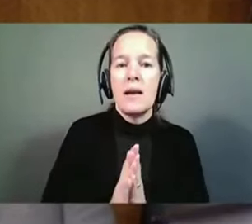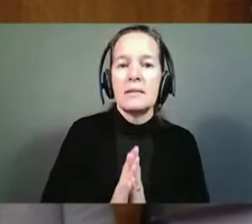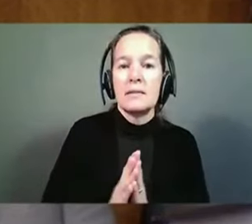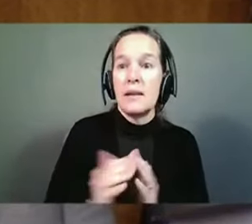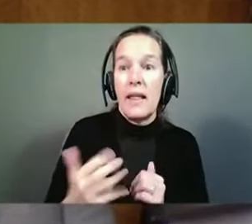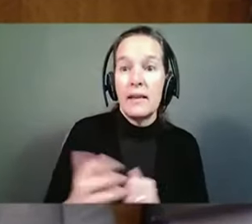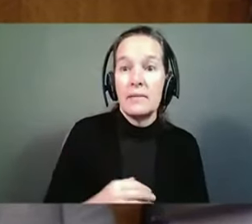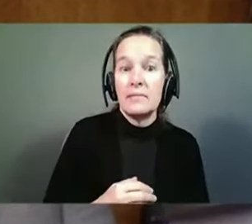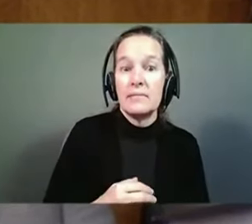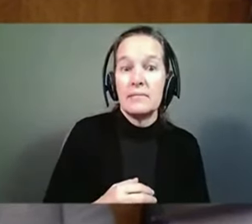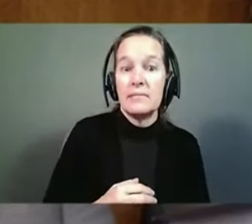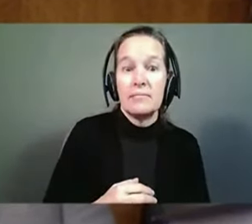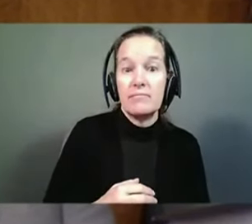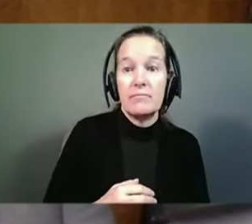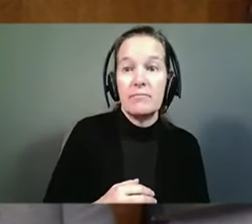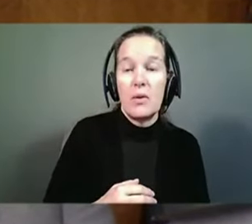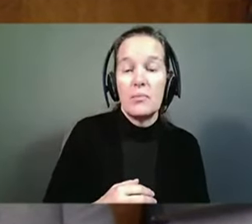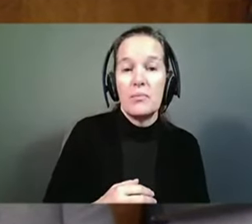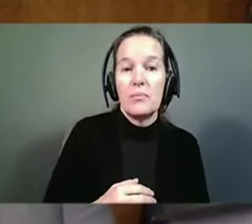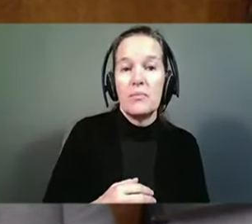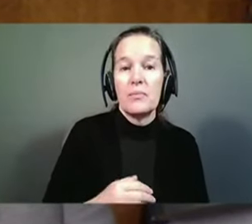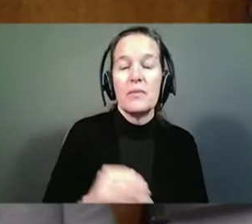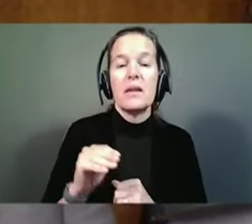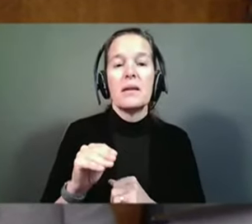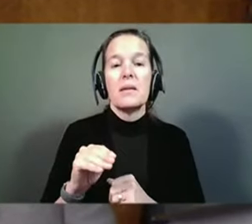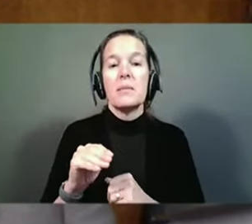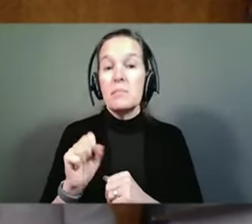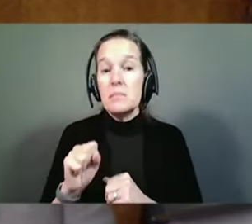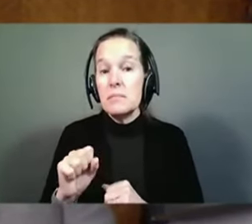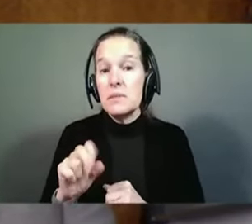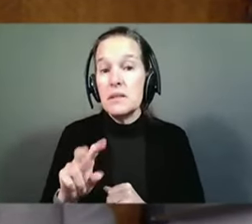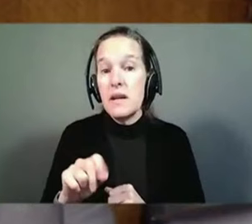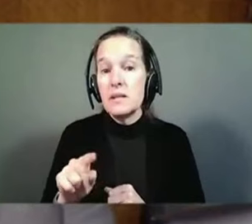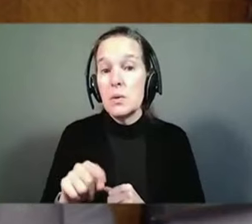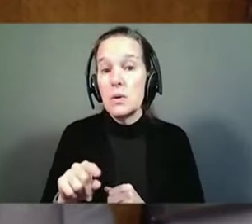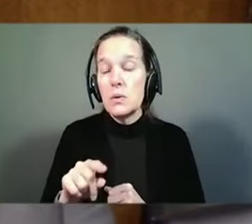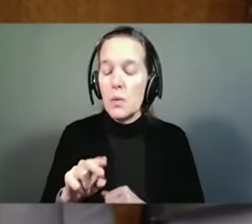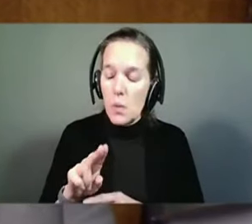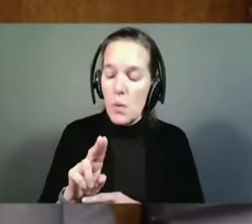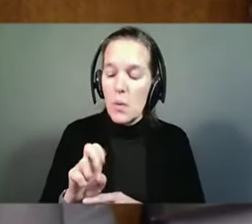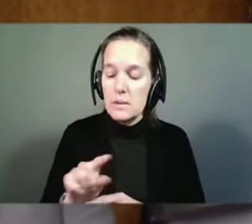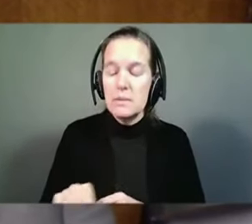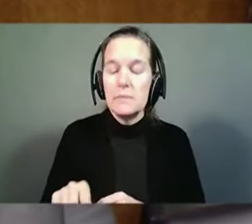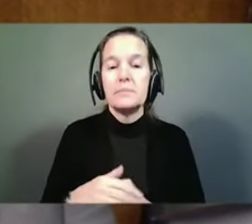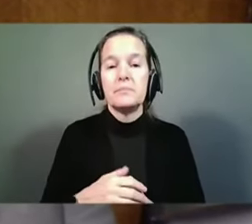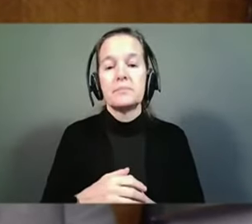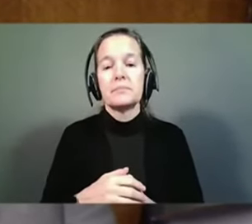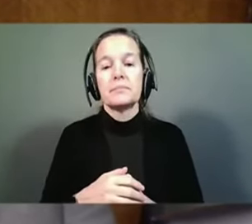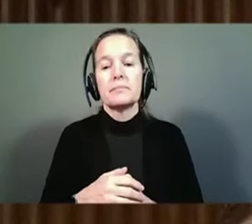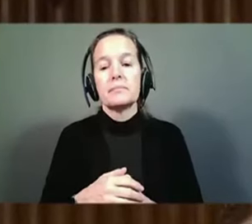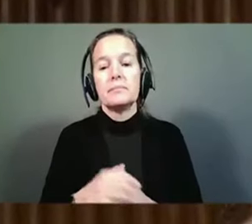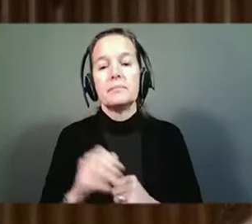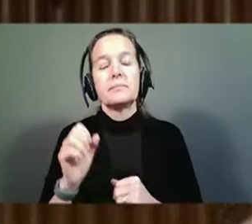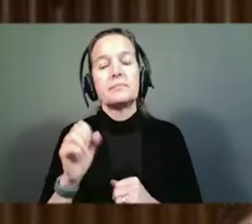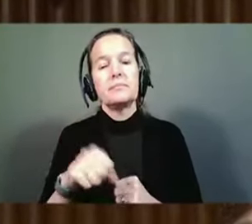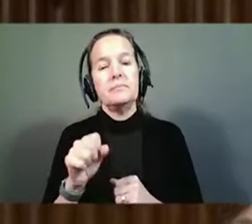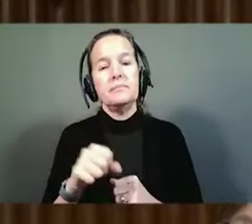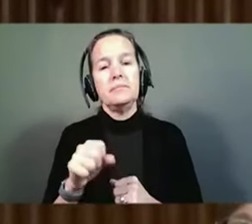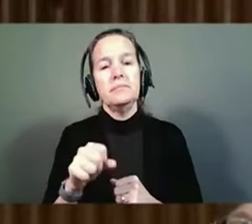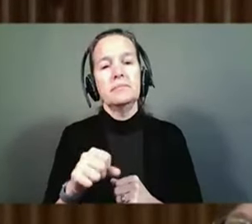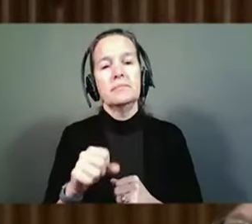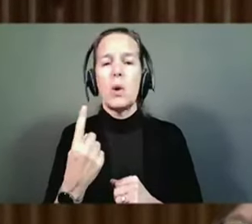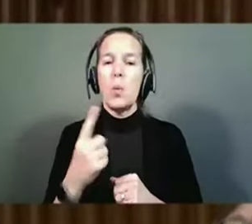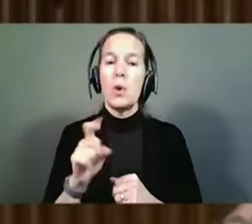All right, then, Ms. Vack. Yes, I think a question that I would have liked